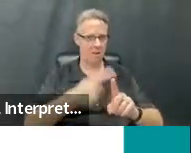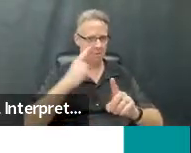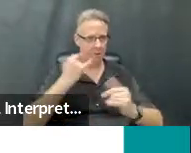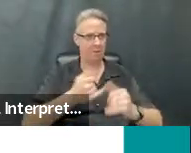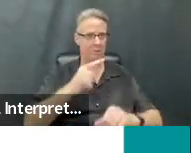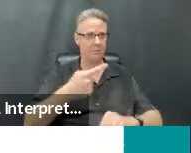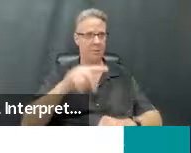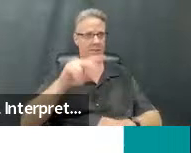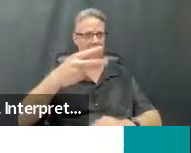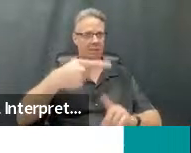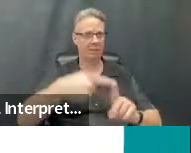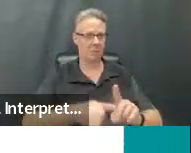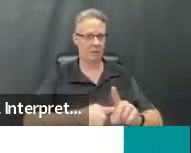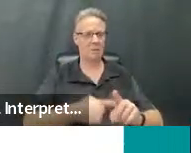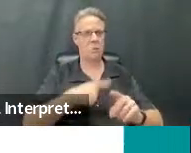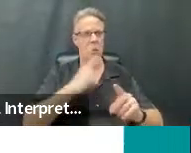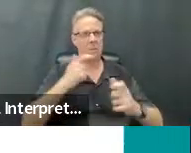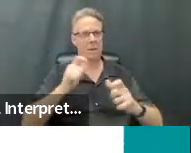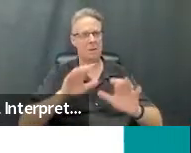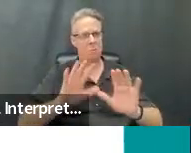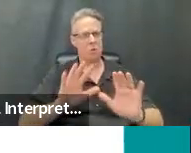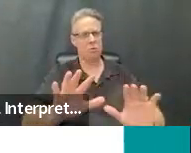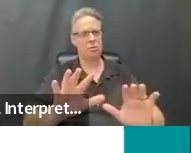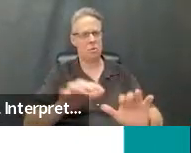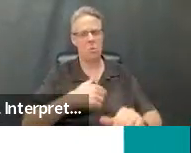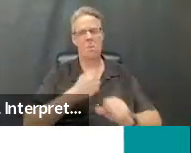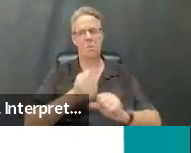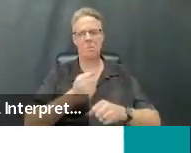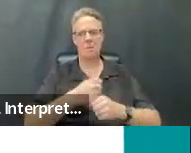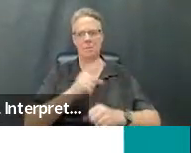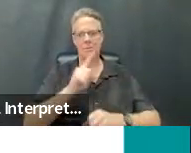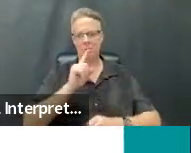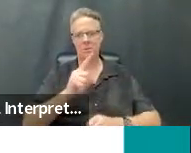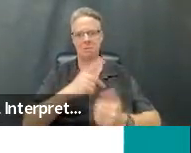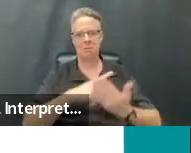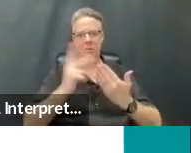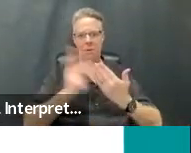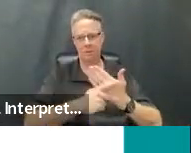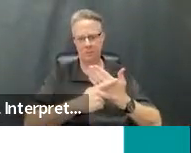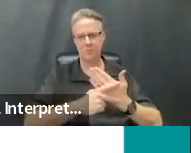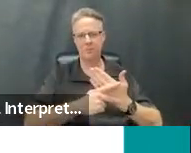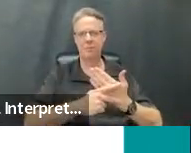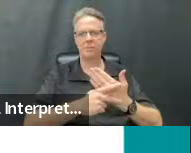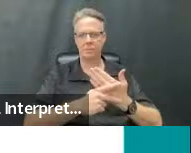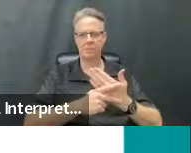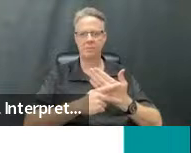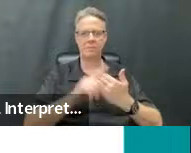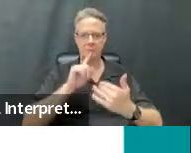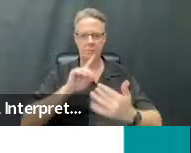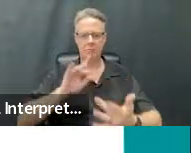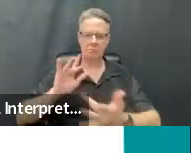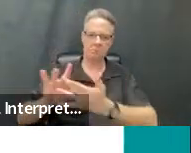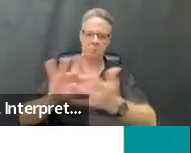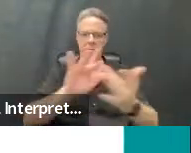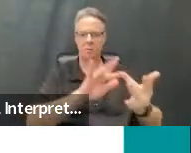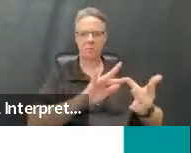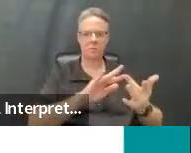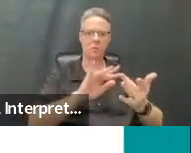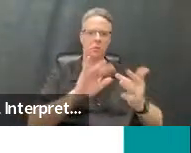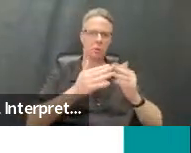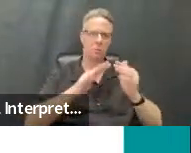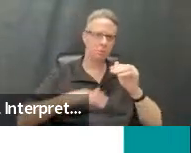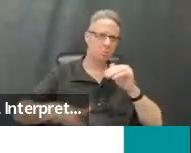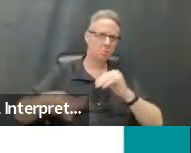now. We have a real big push right now where we want to make sure that the program is reaching out to the community, that we're